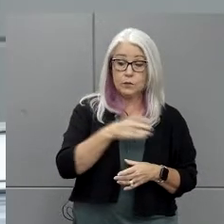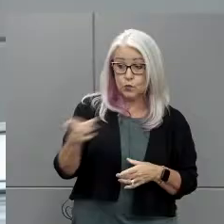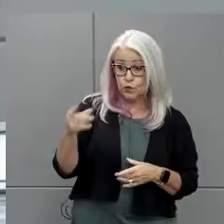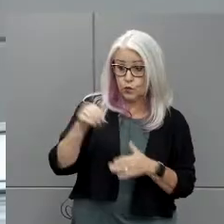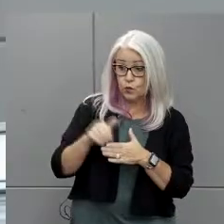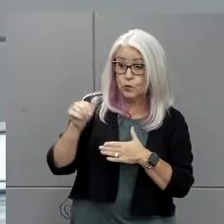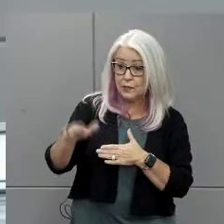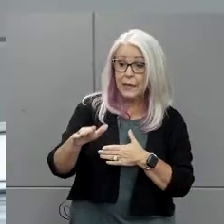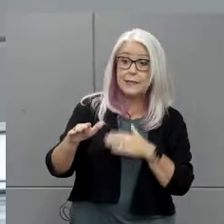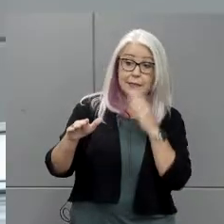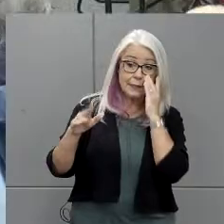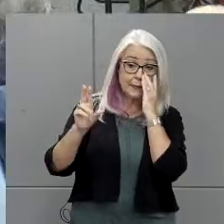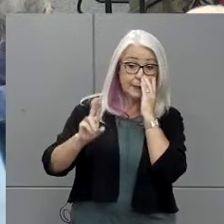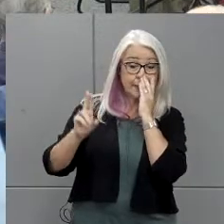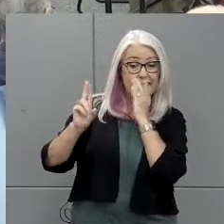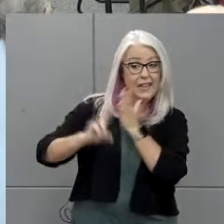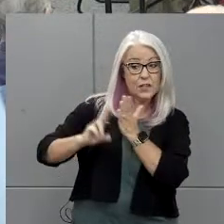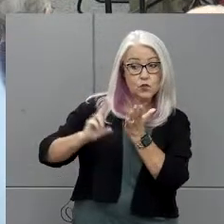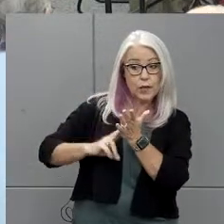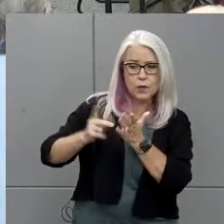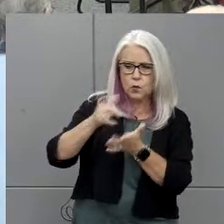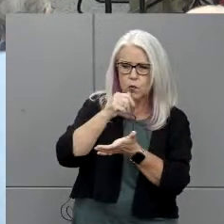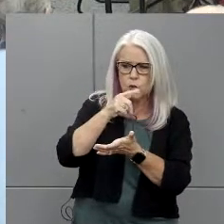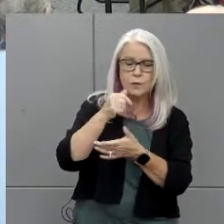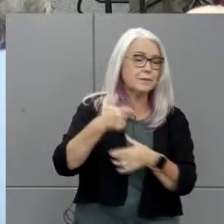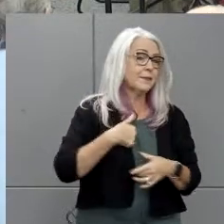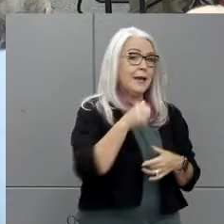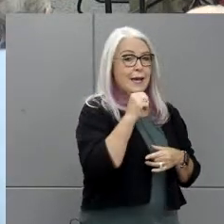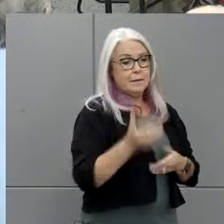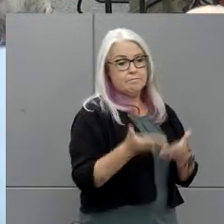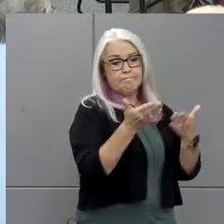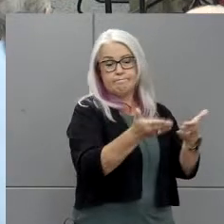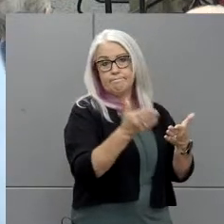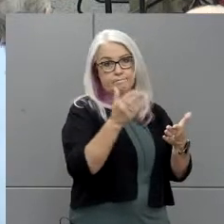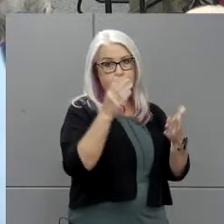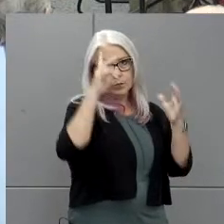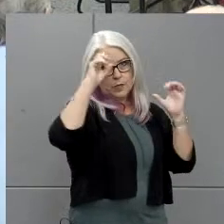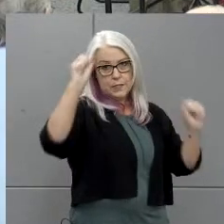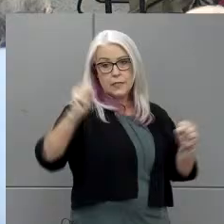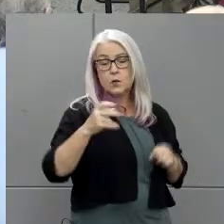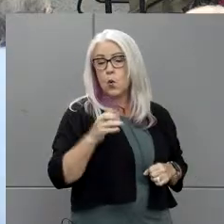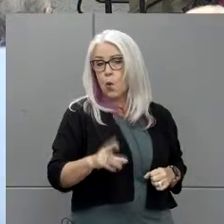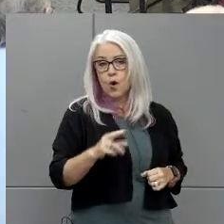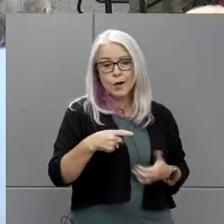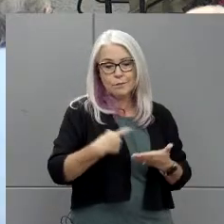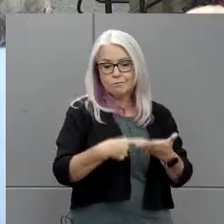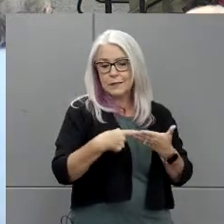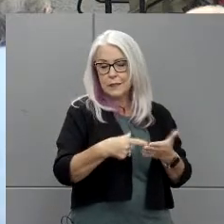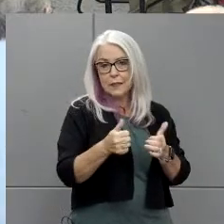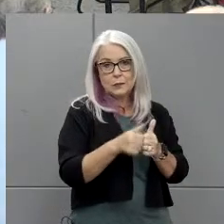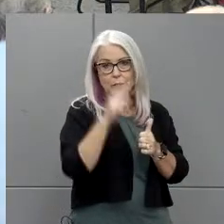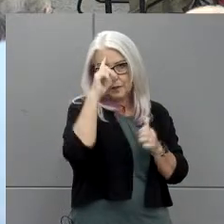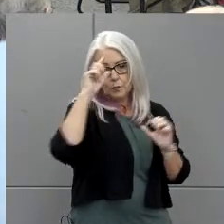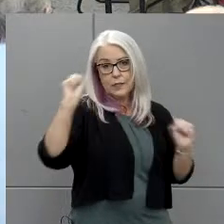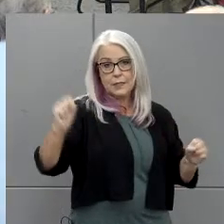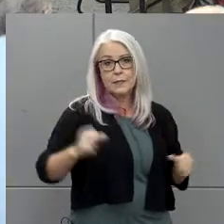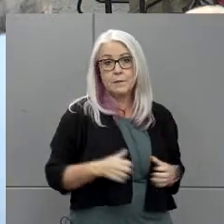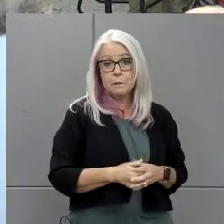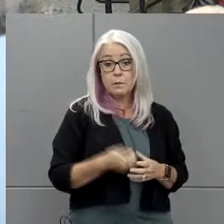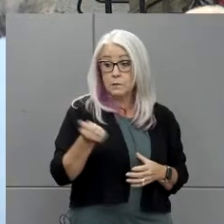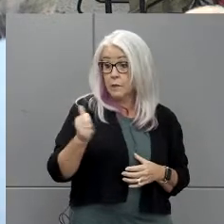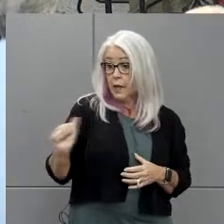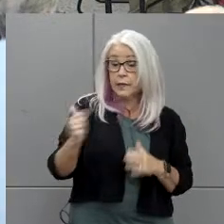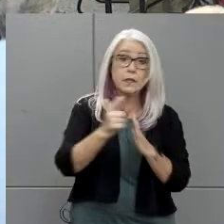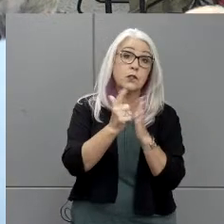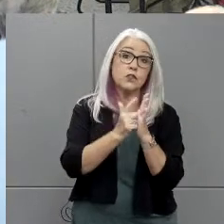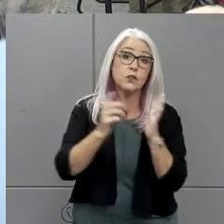who? I did not convey it to the president, nor did I speak with the president in any way about it. Any attorney that